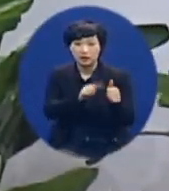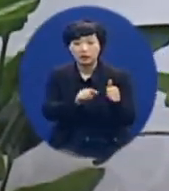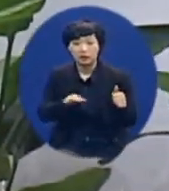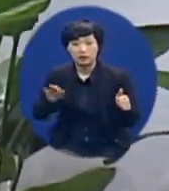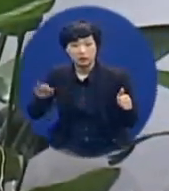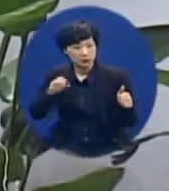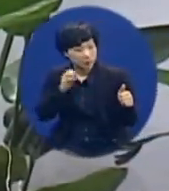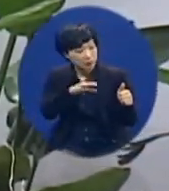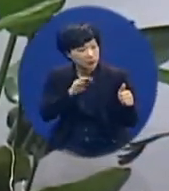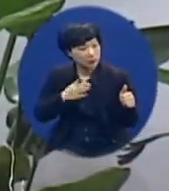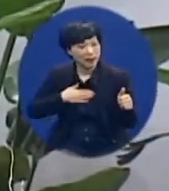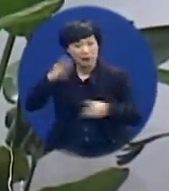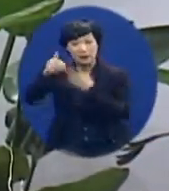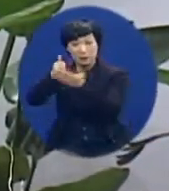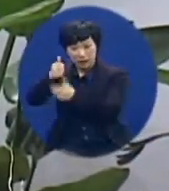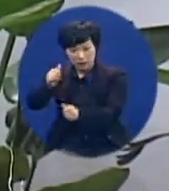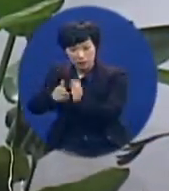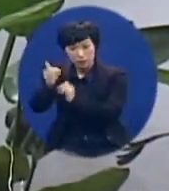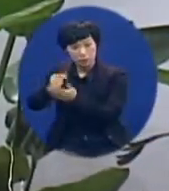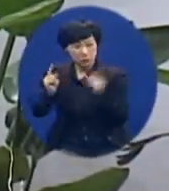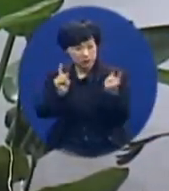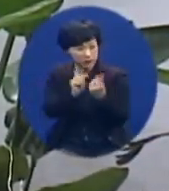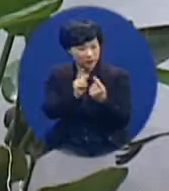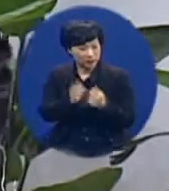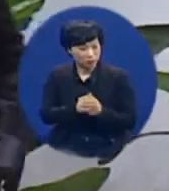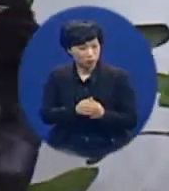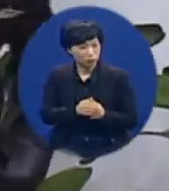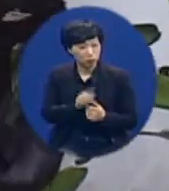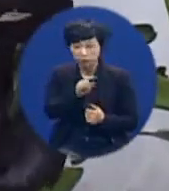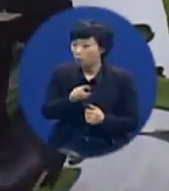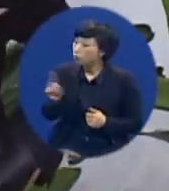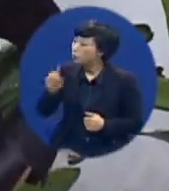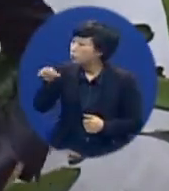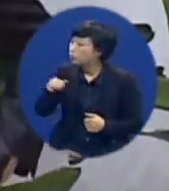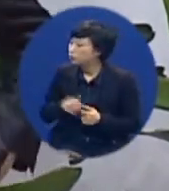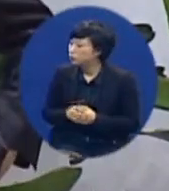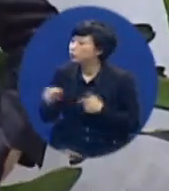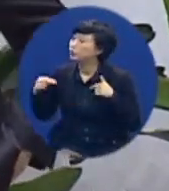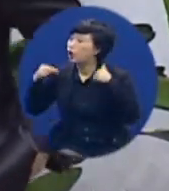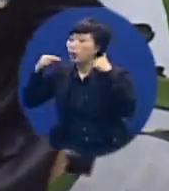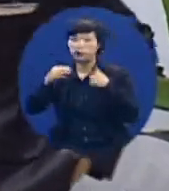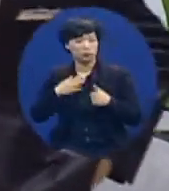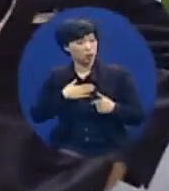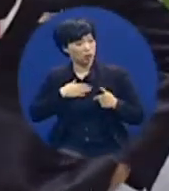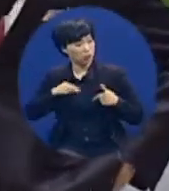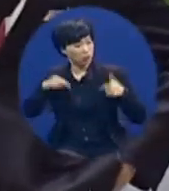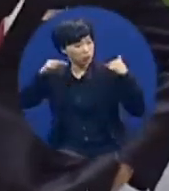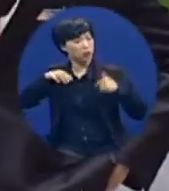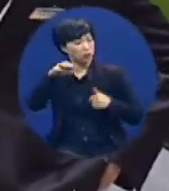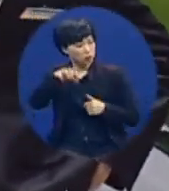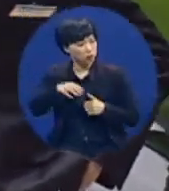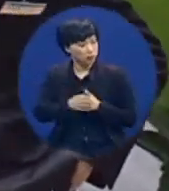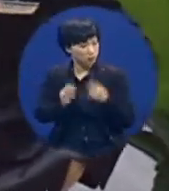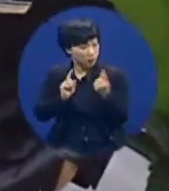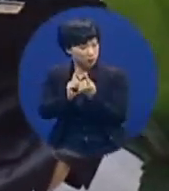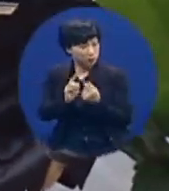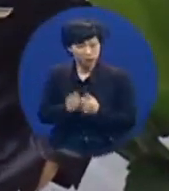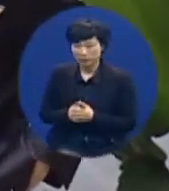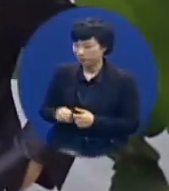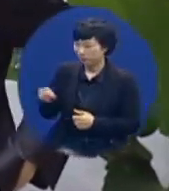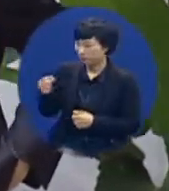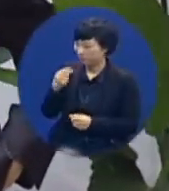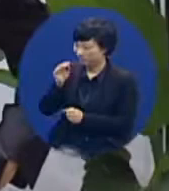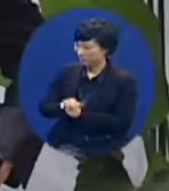him? In Nazareth. Nazareth? Can anything good come from there?